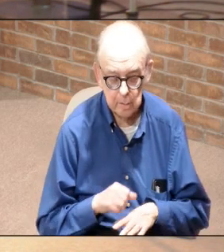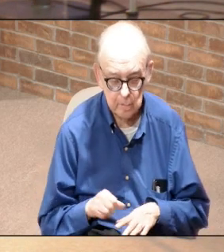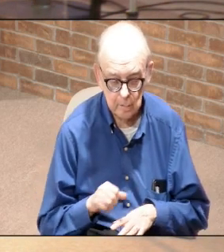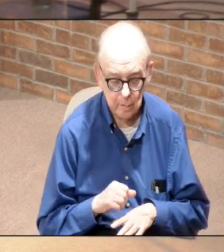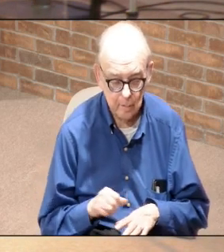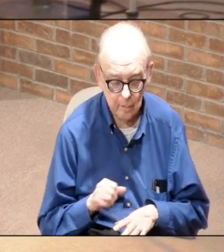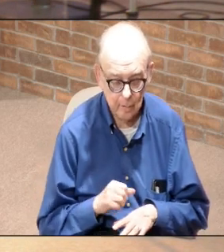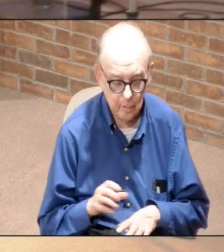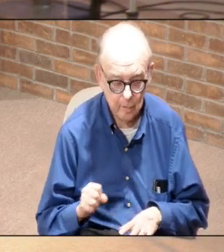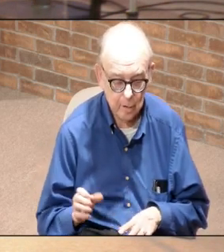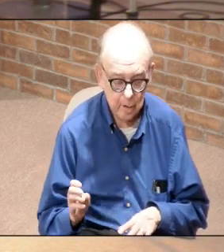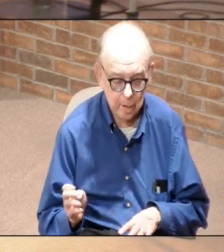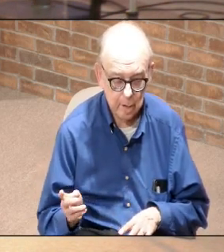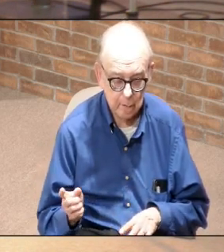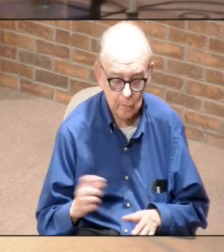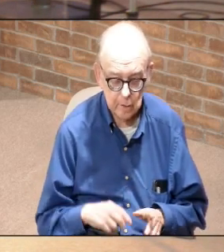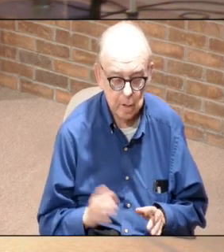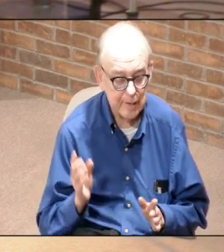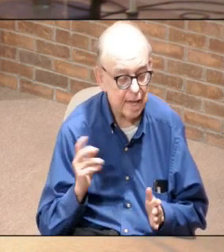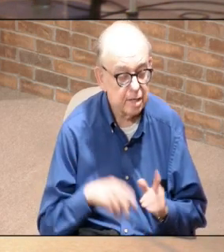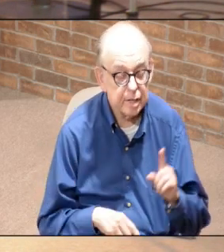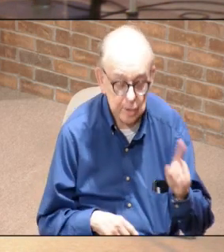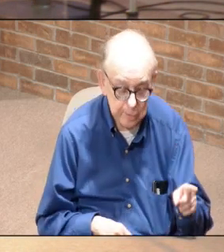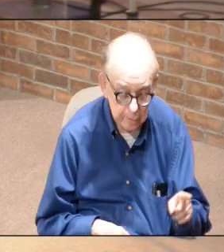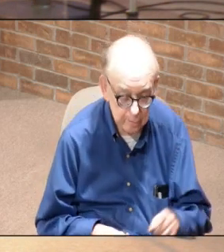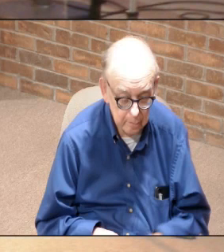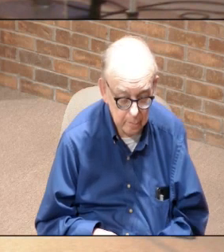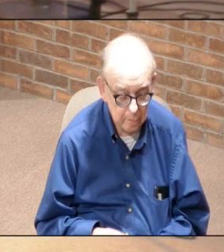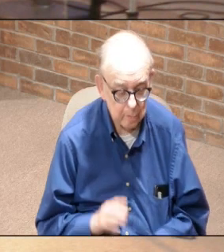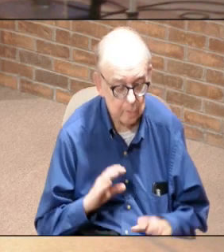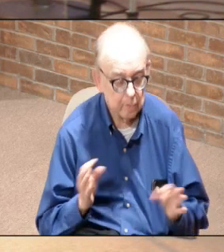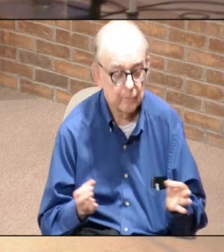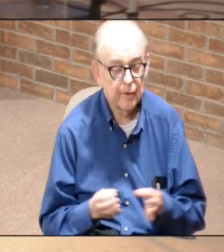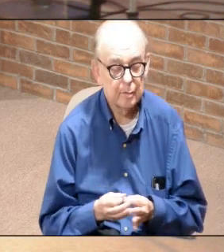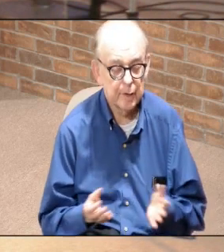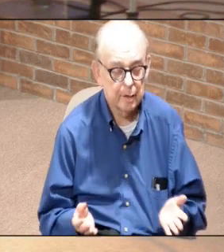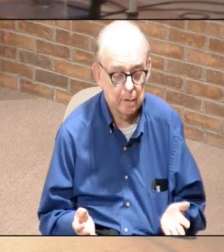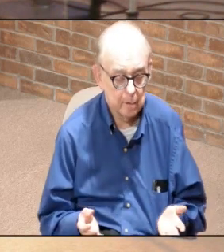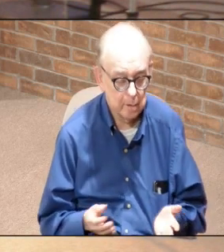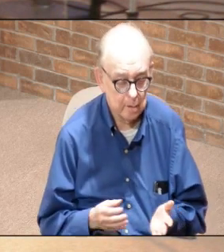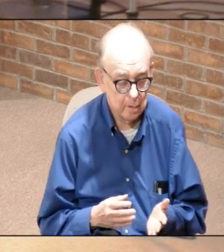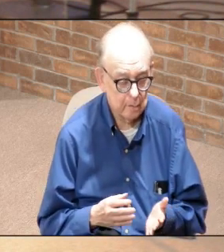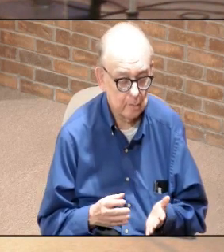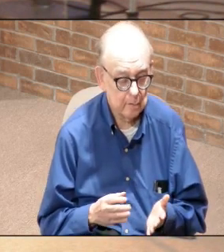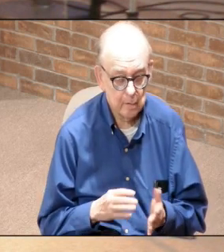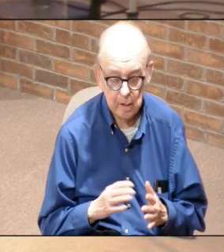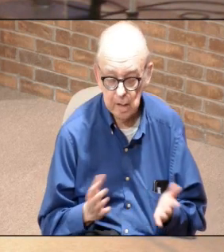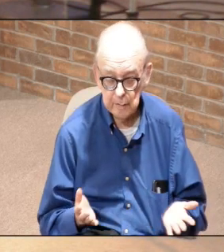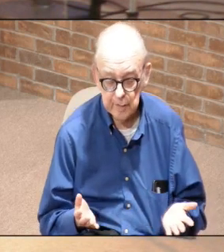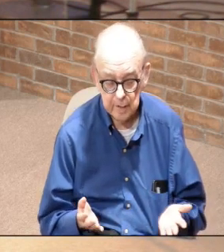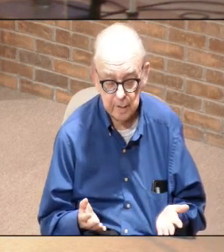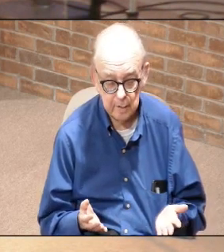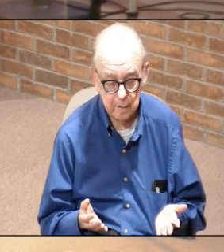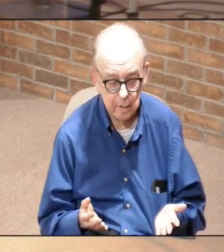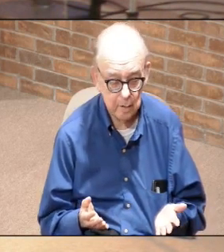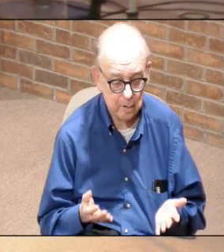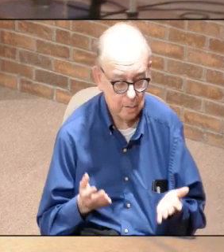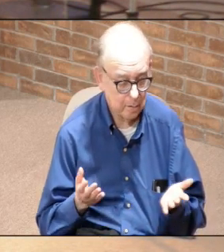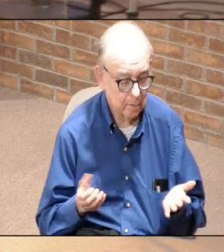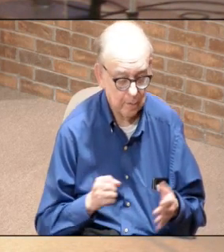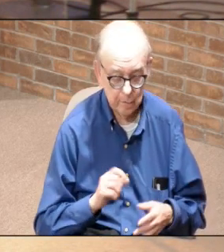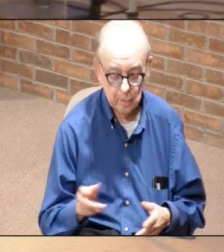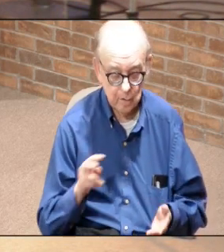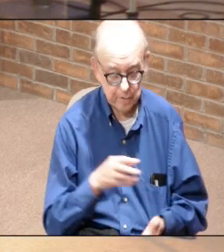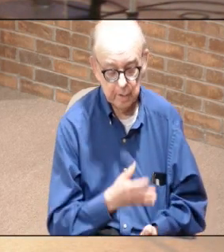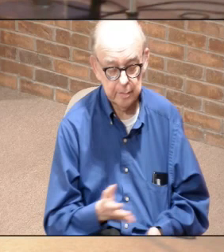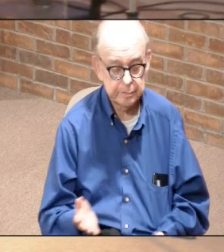he will come to kill you, your family, and David. So here they all